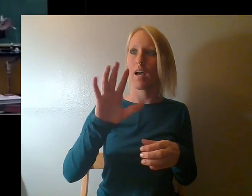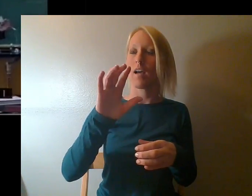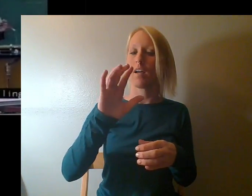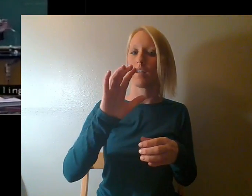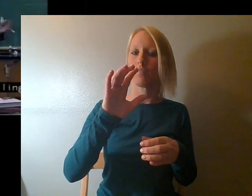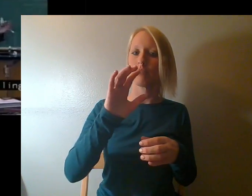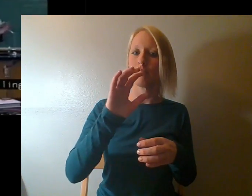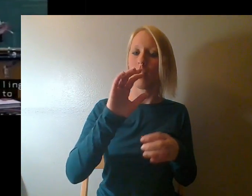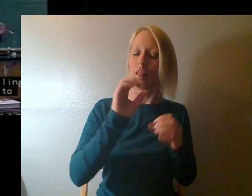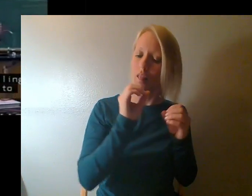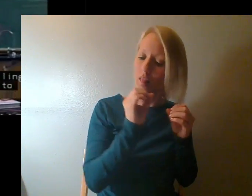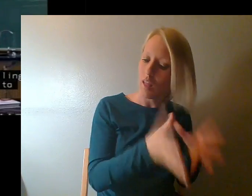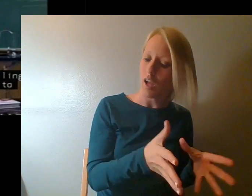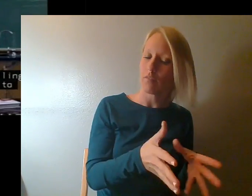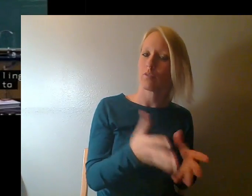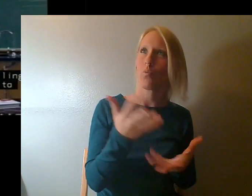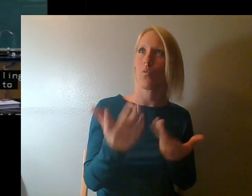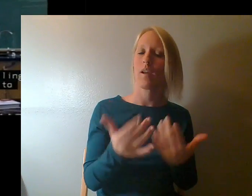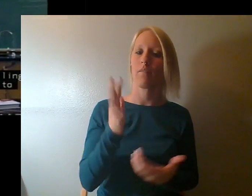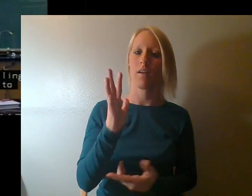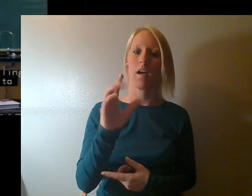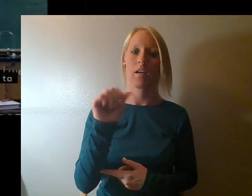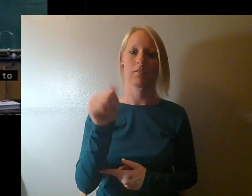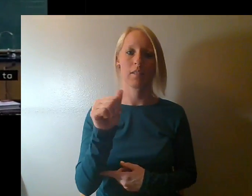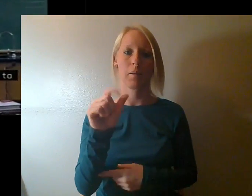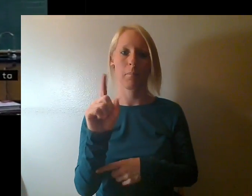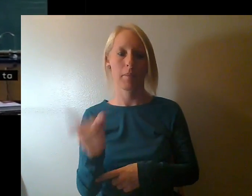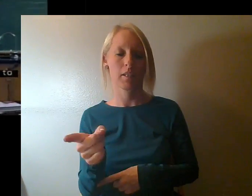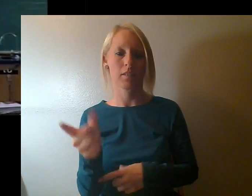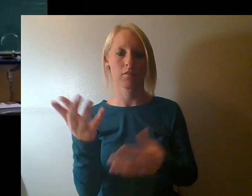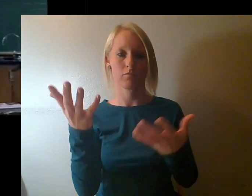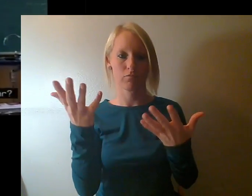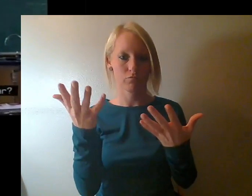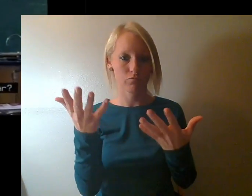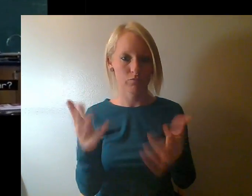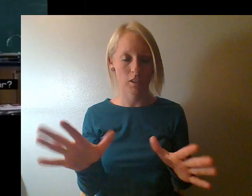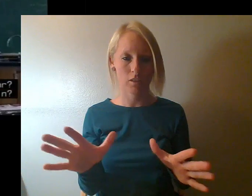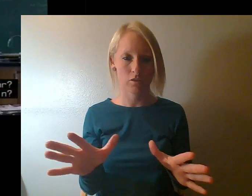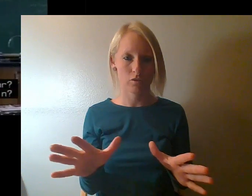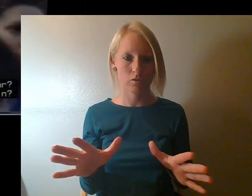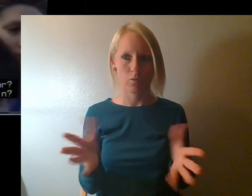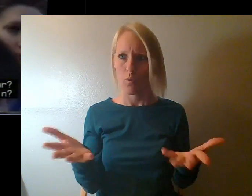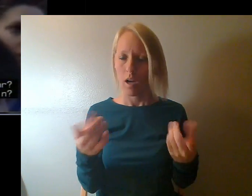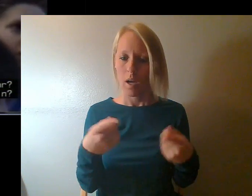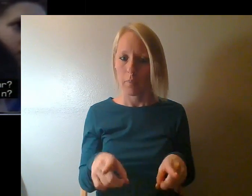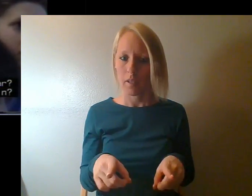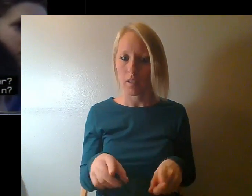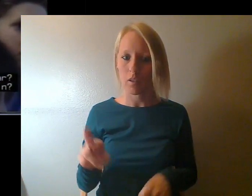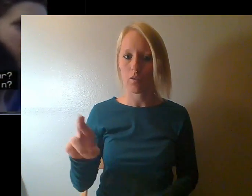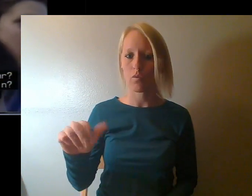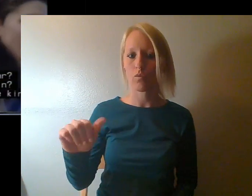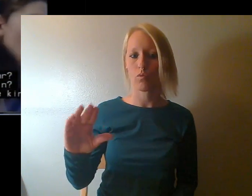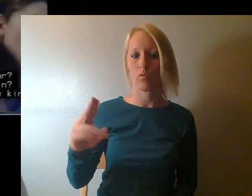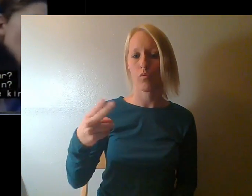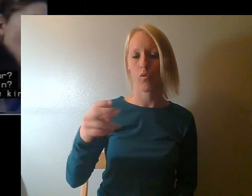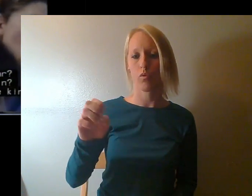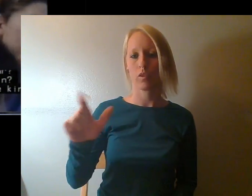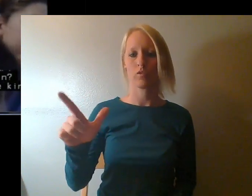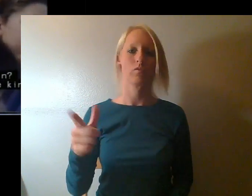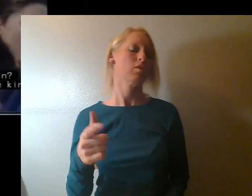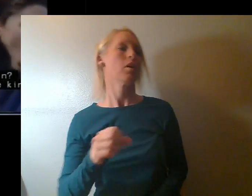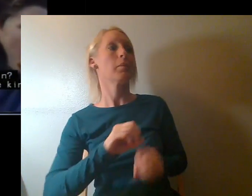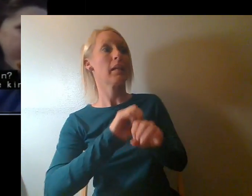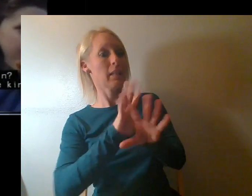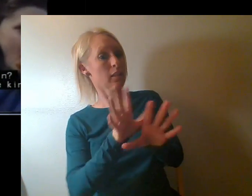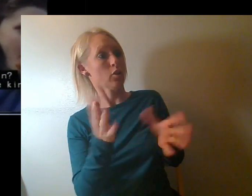on at once. What are we going to find? Rachel. It would disappear. What's going to disappear? It's going to be clear again? Well, sort of. It'll be sort